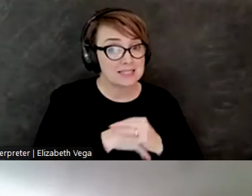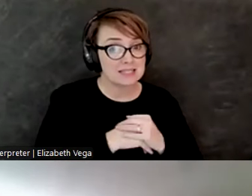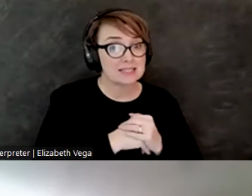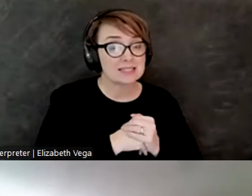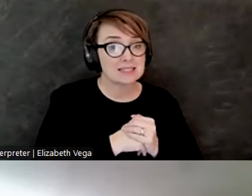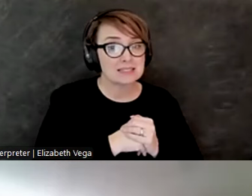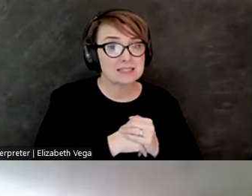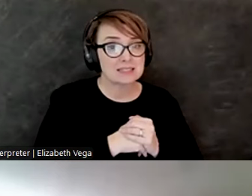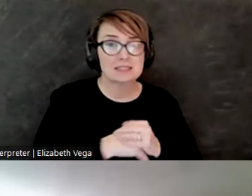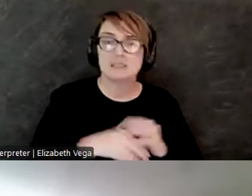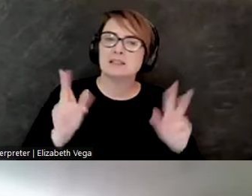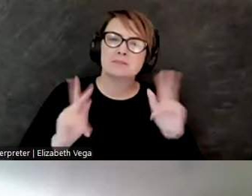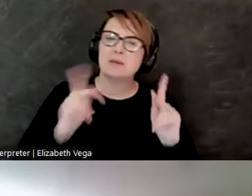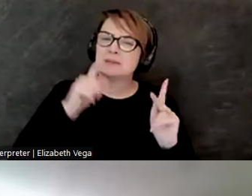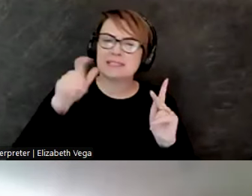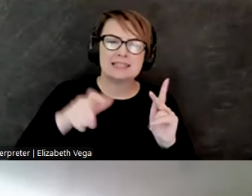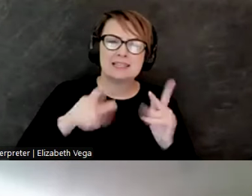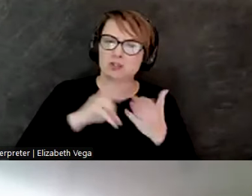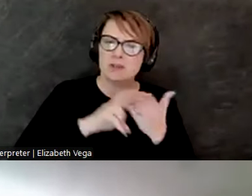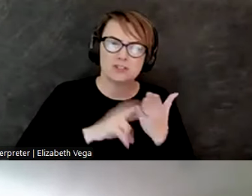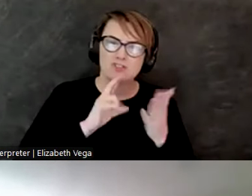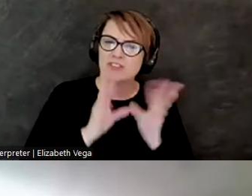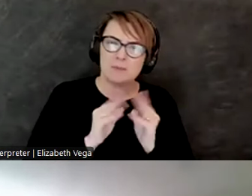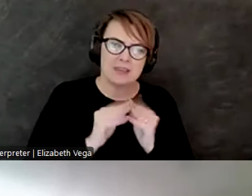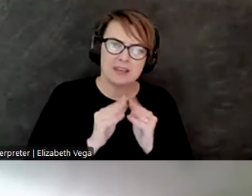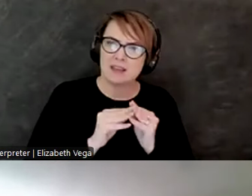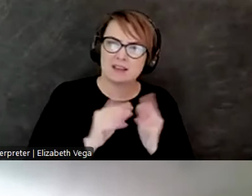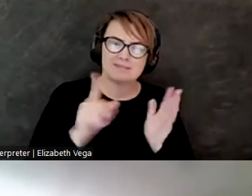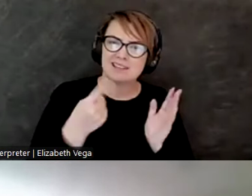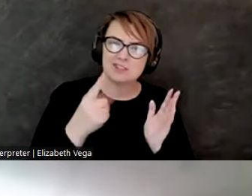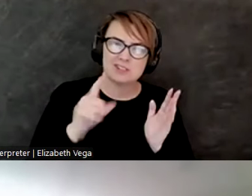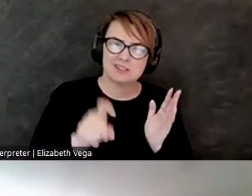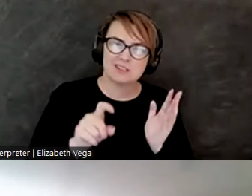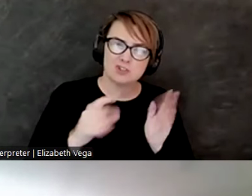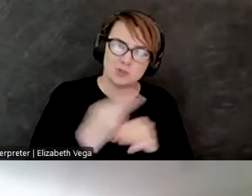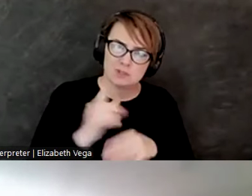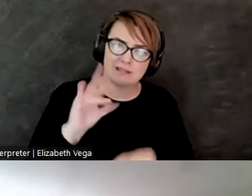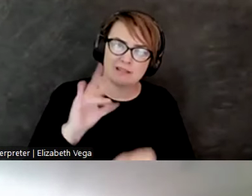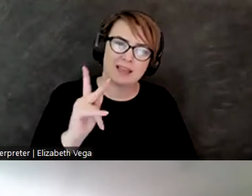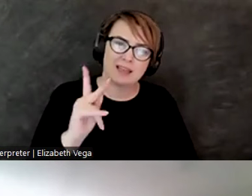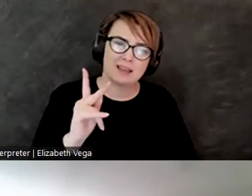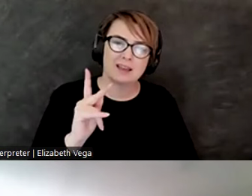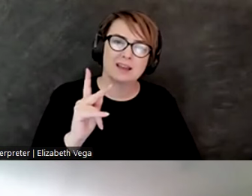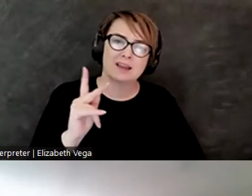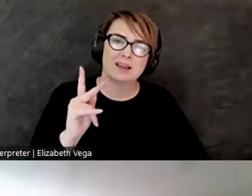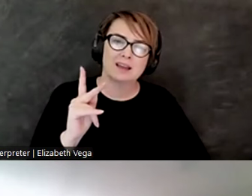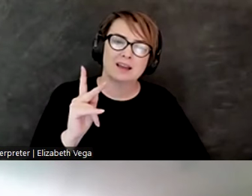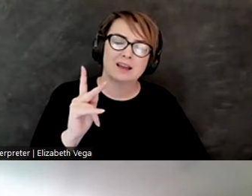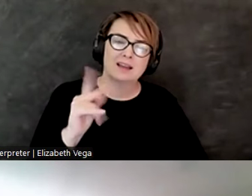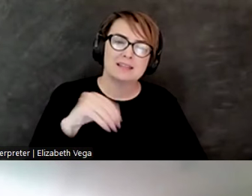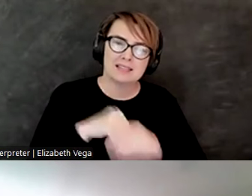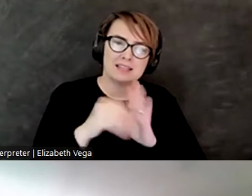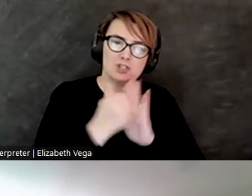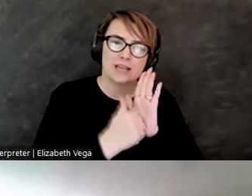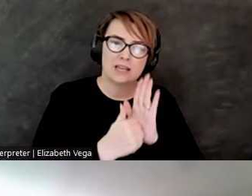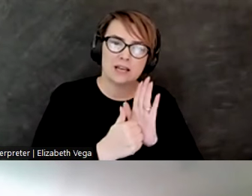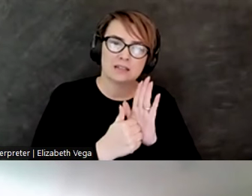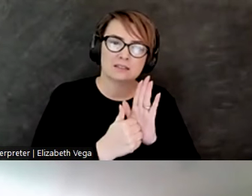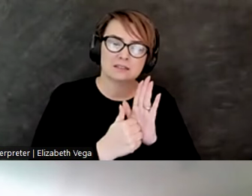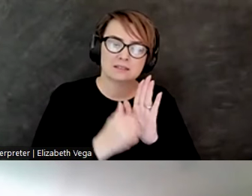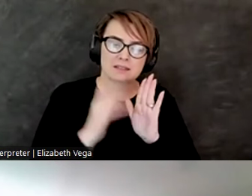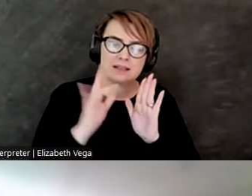People didn't need to register for the meeting. They just needed to use the link that is in the agenda that was